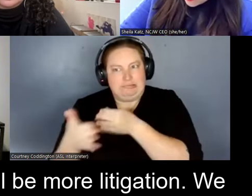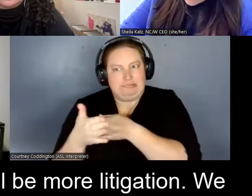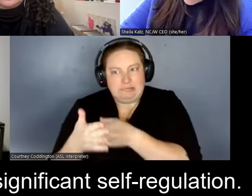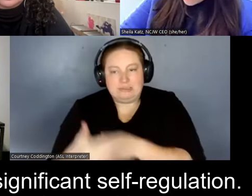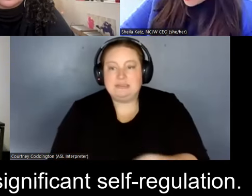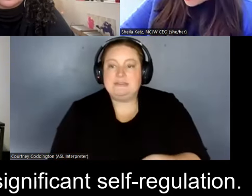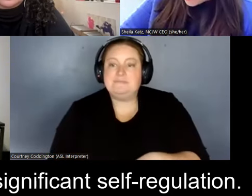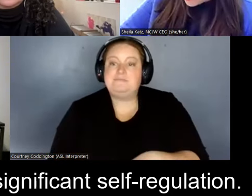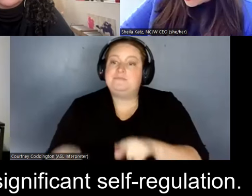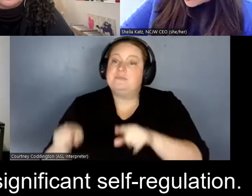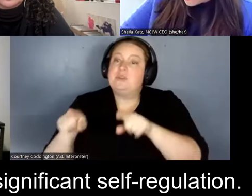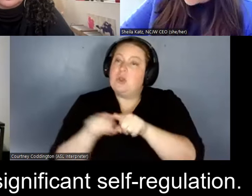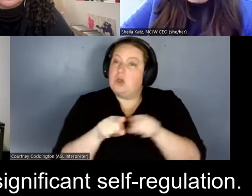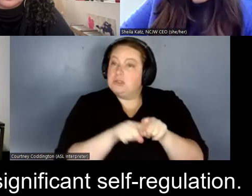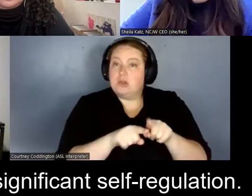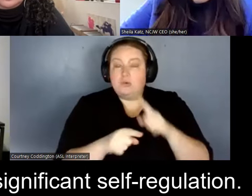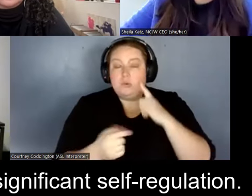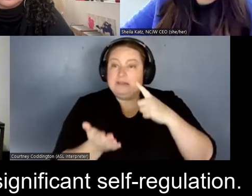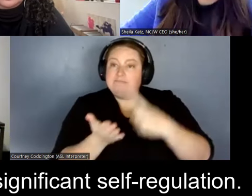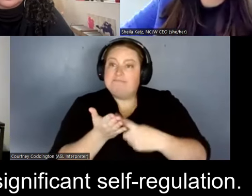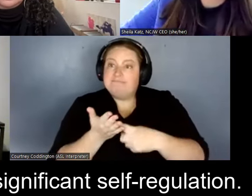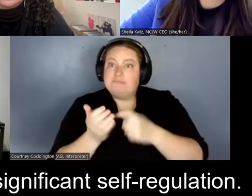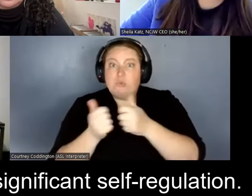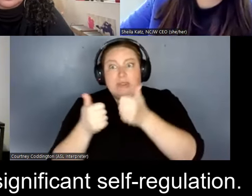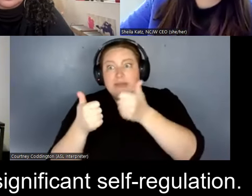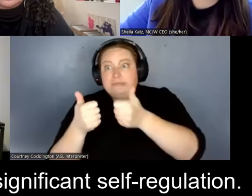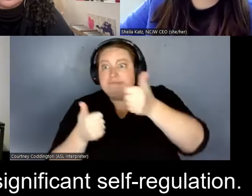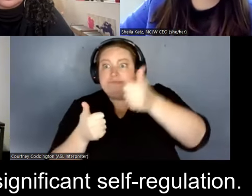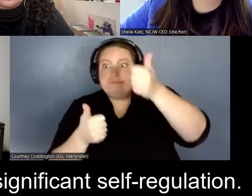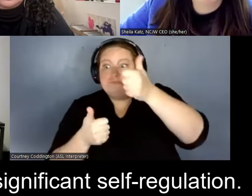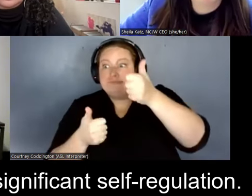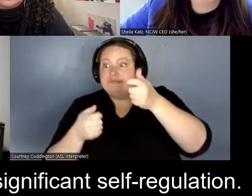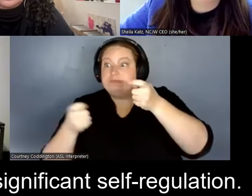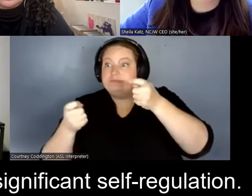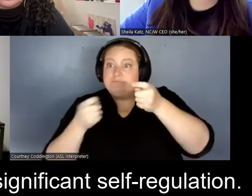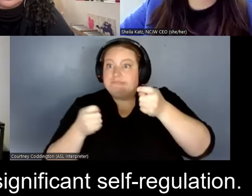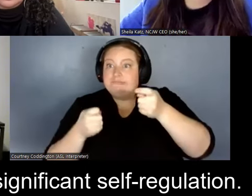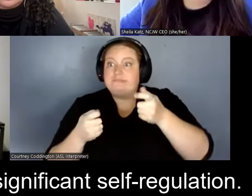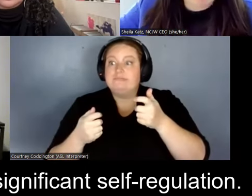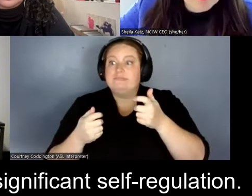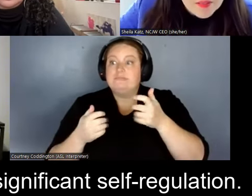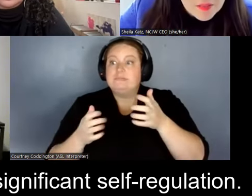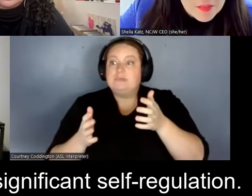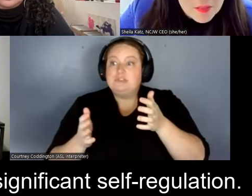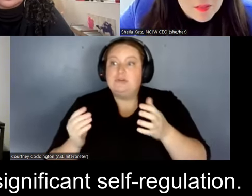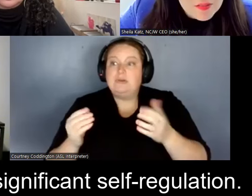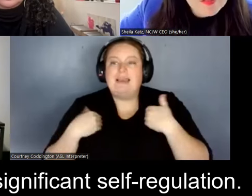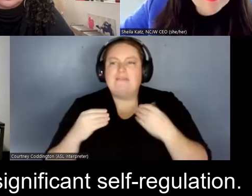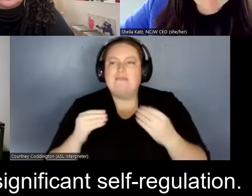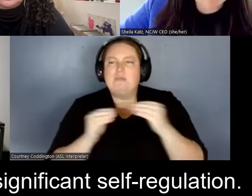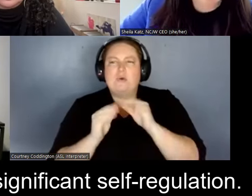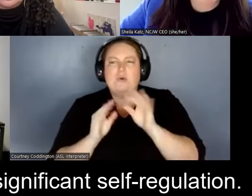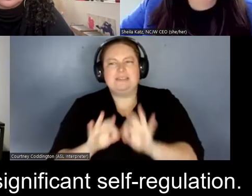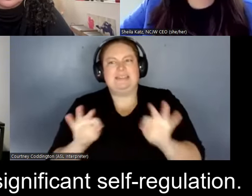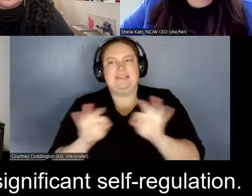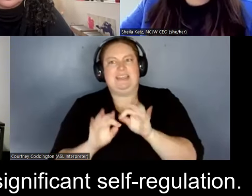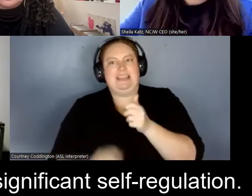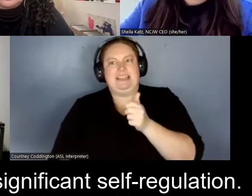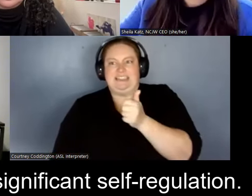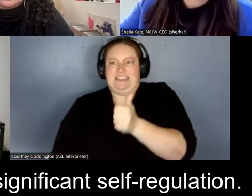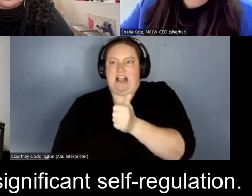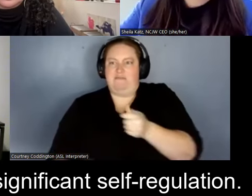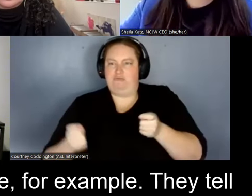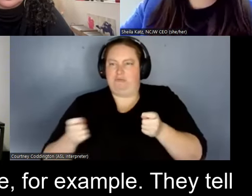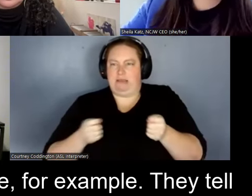angels among them to really pursue more significant self-regulation. And this is really a volume